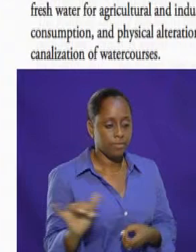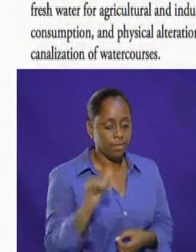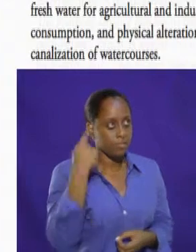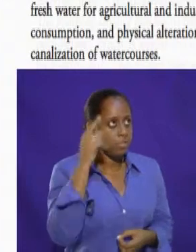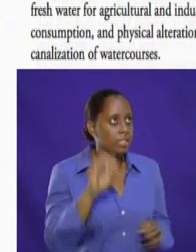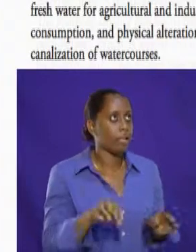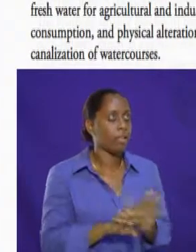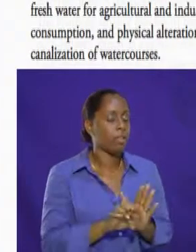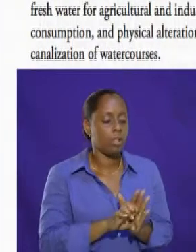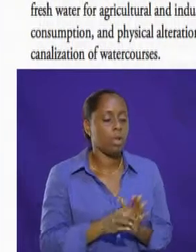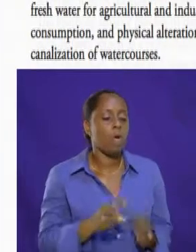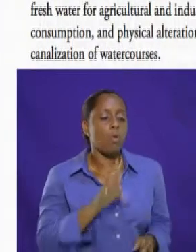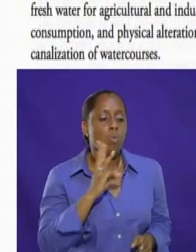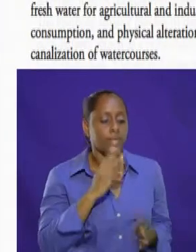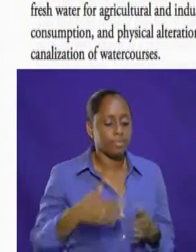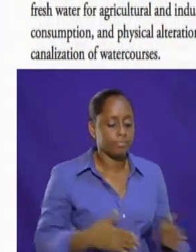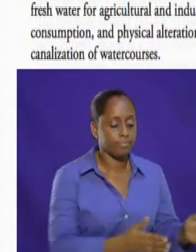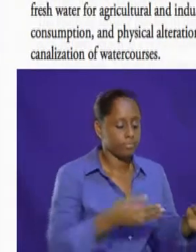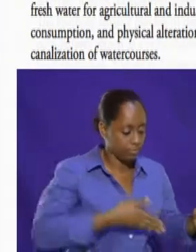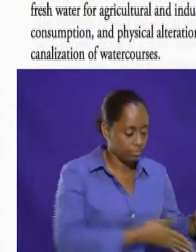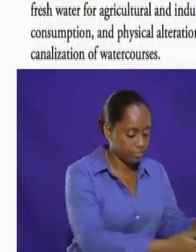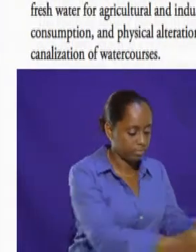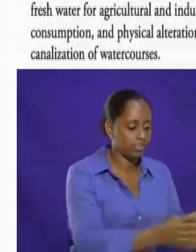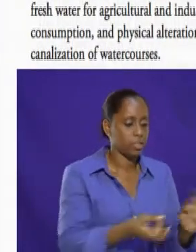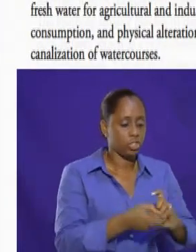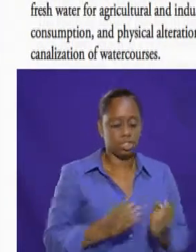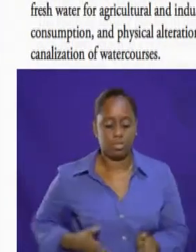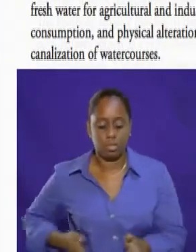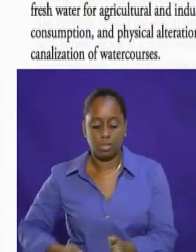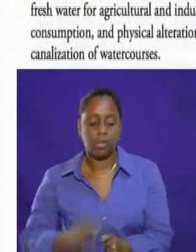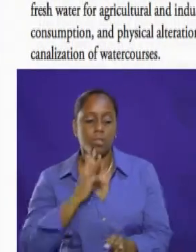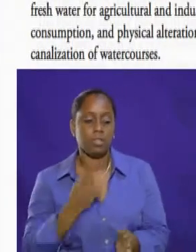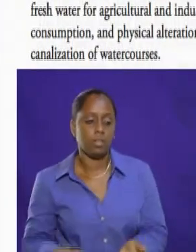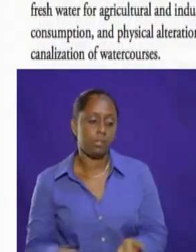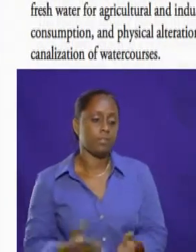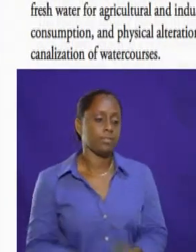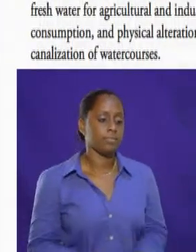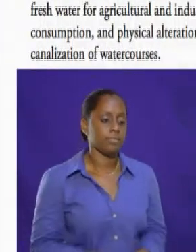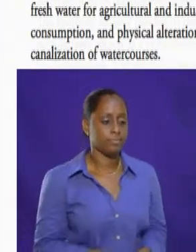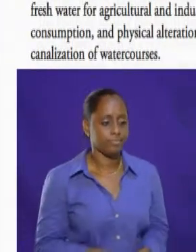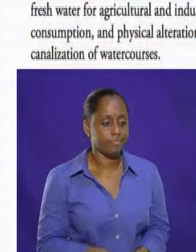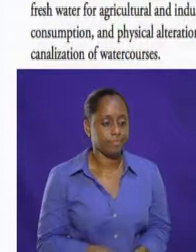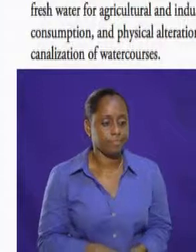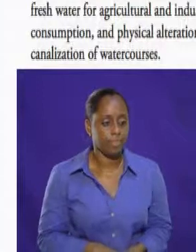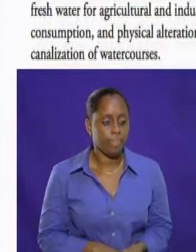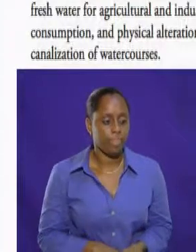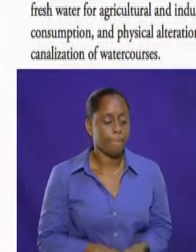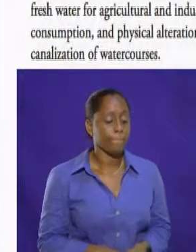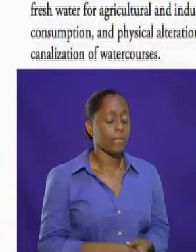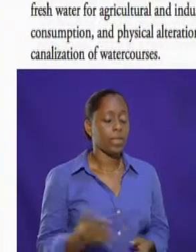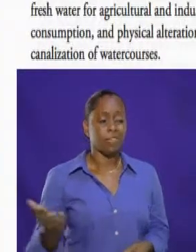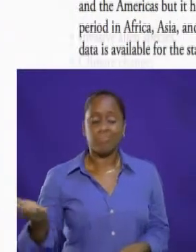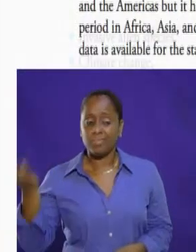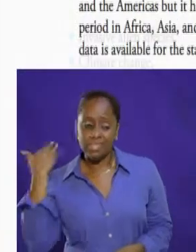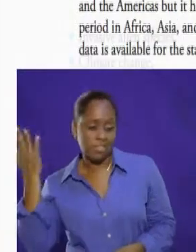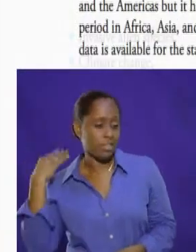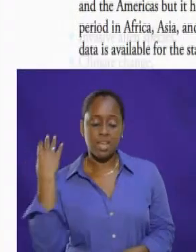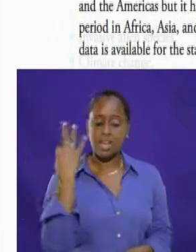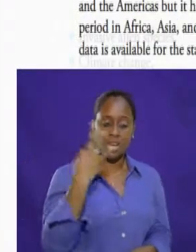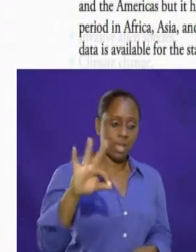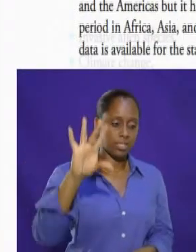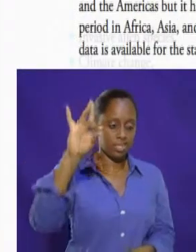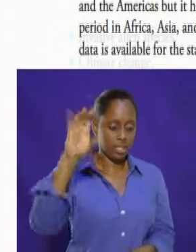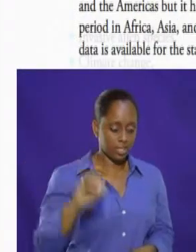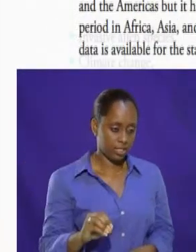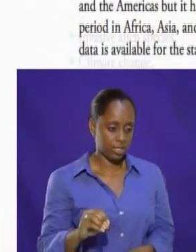consumption, and physical alterations such as diversion and canalization of water courses. Since